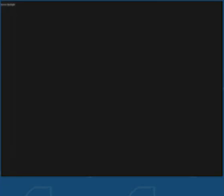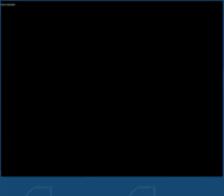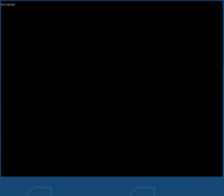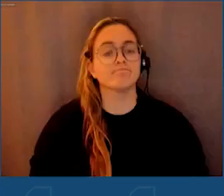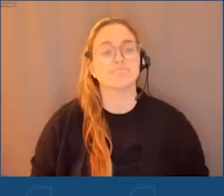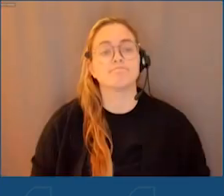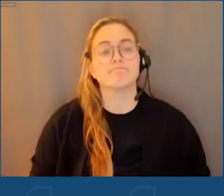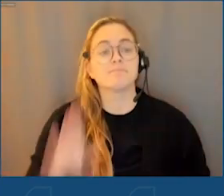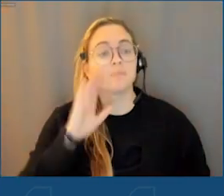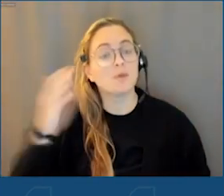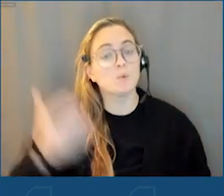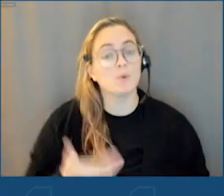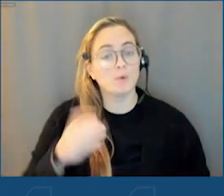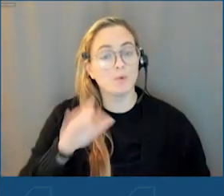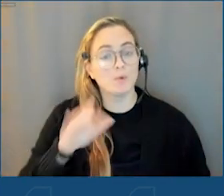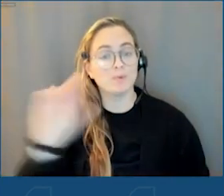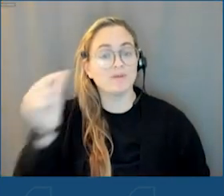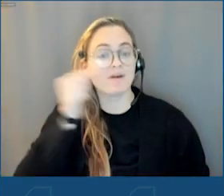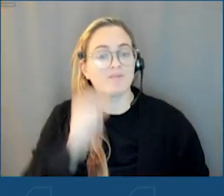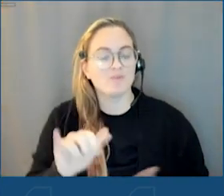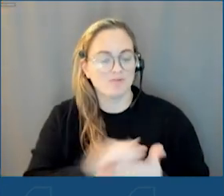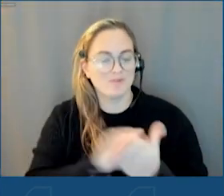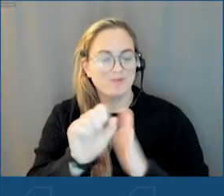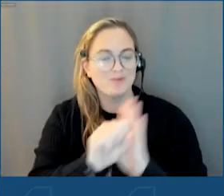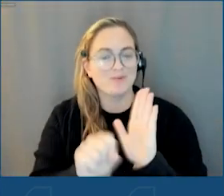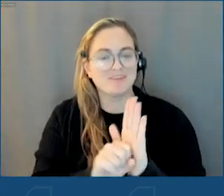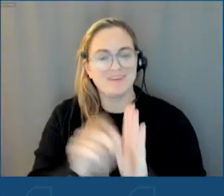the Honorable Kathleen Hochul.